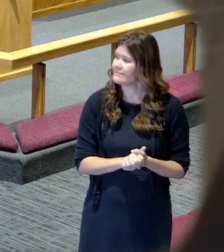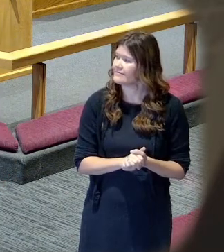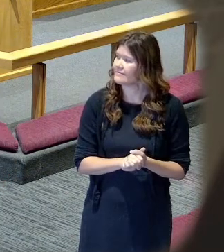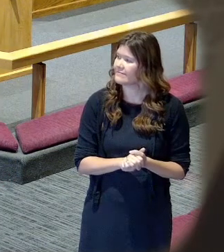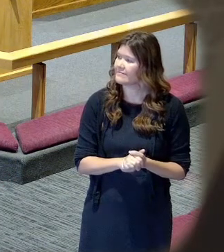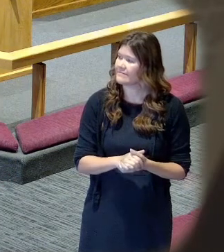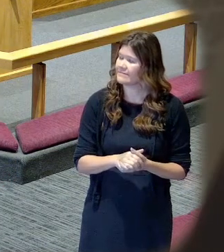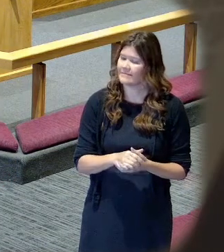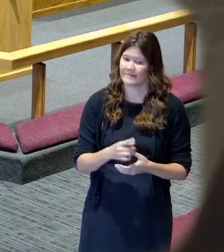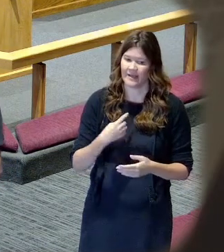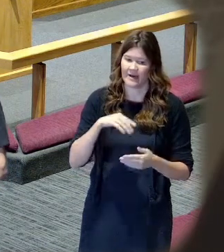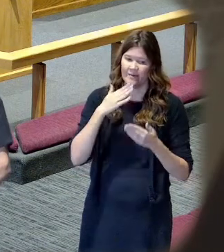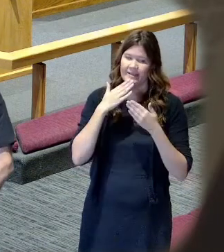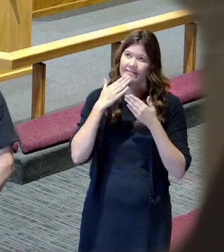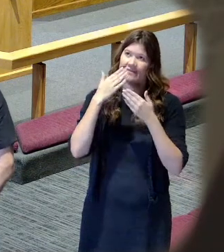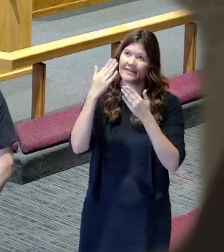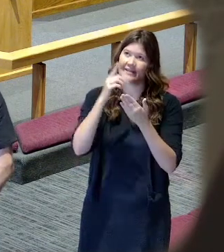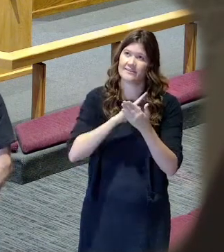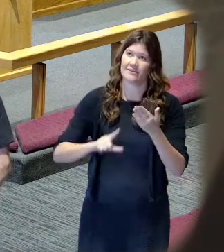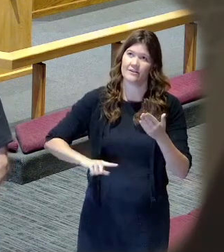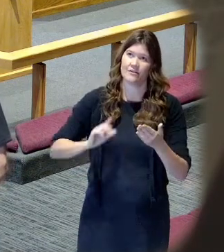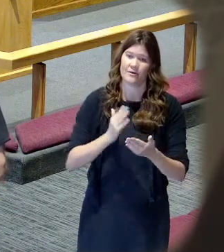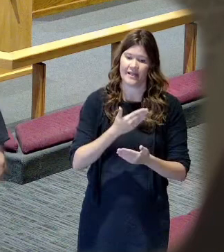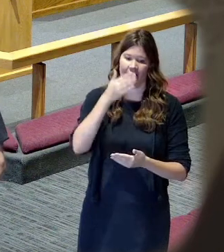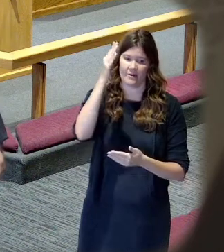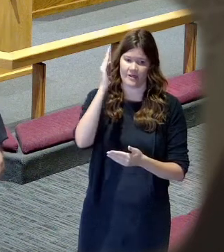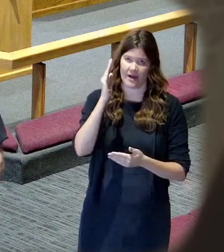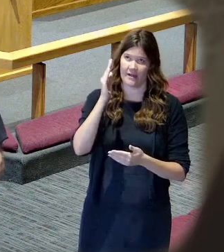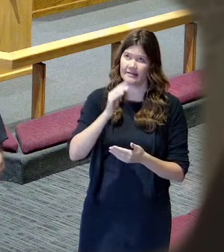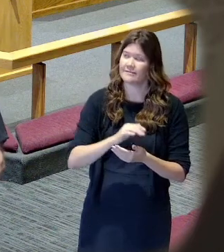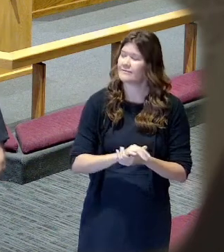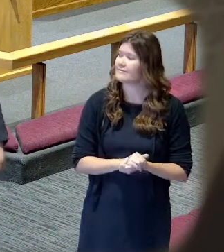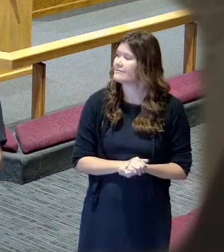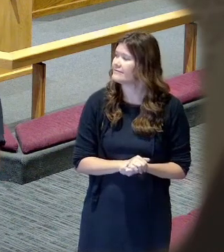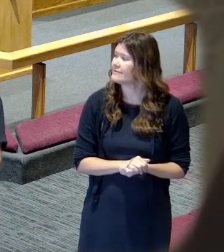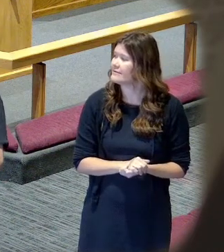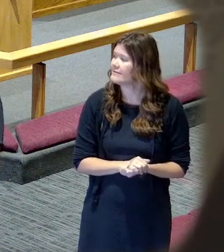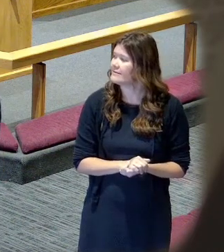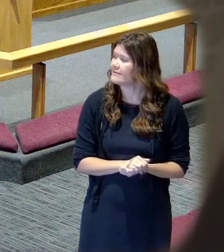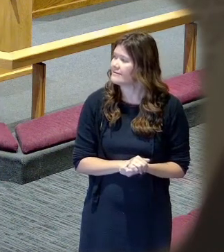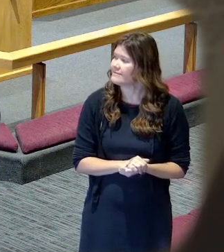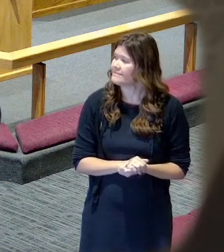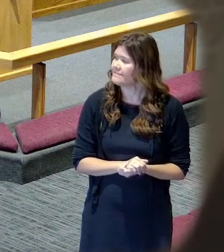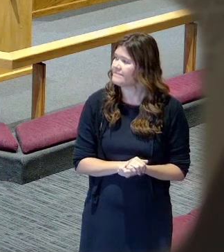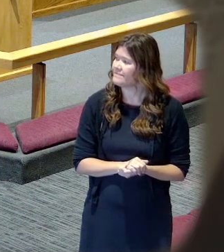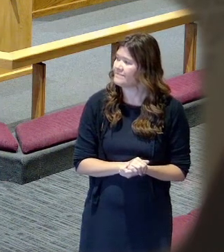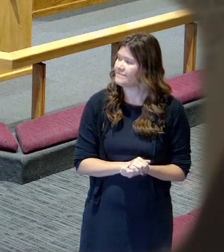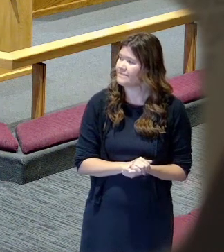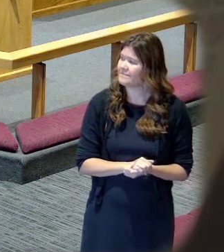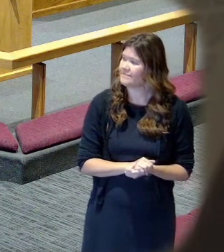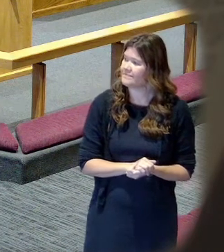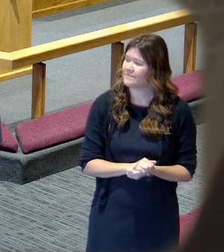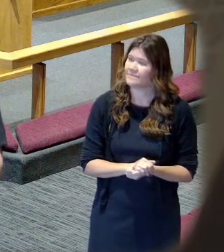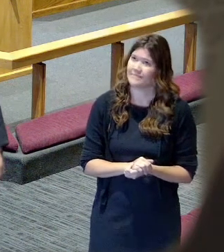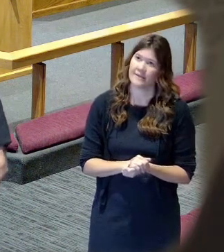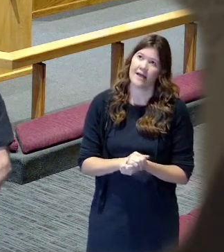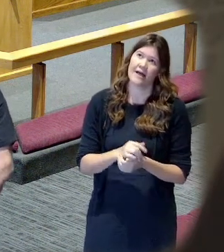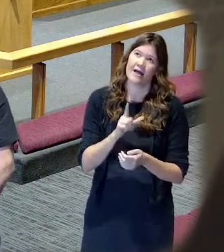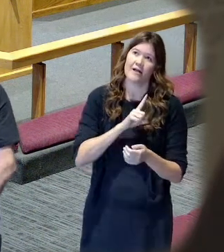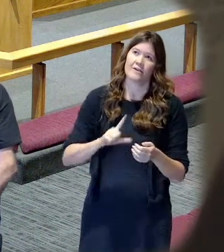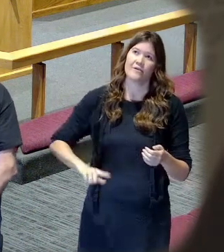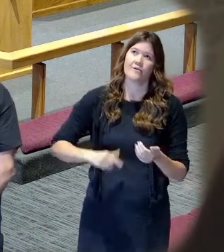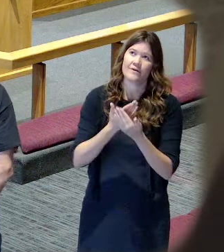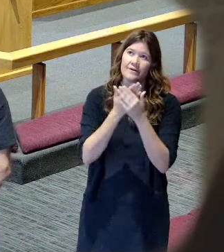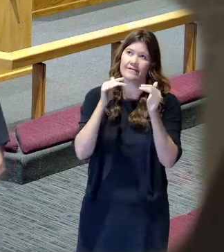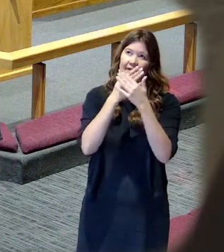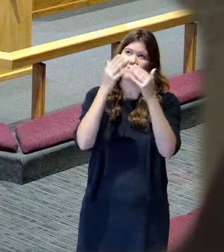give thanks to the Lord our God. It is right to give him thanks for grace. Blessed are you, Lord of heaven and earth,